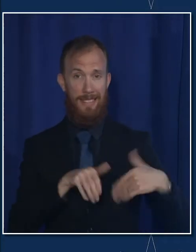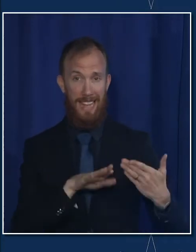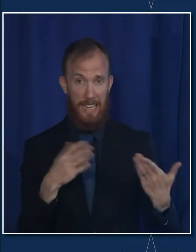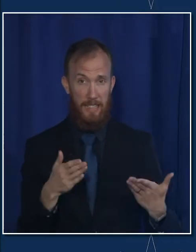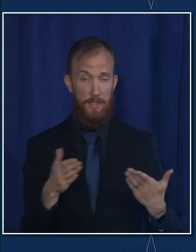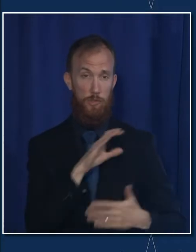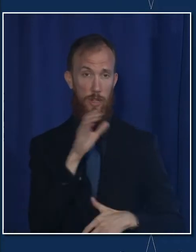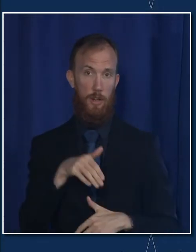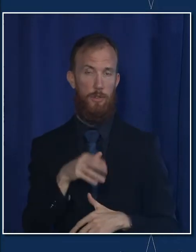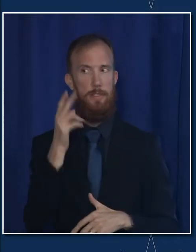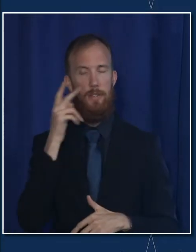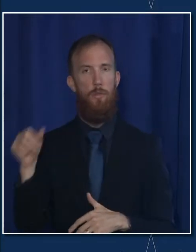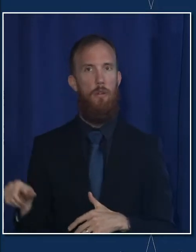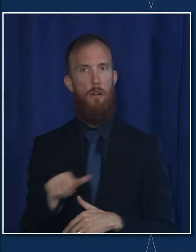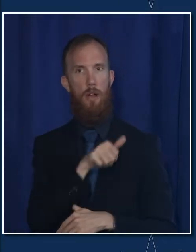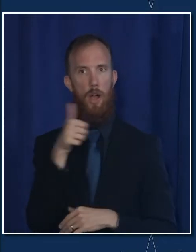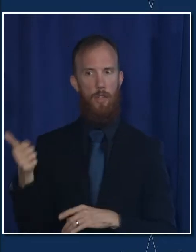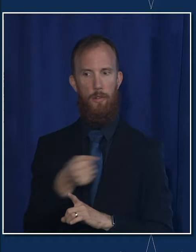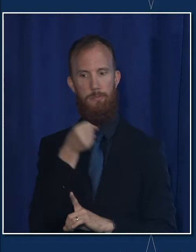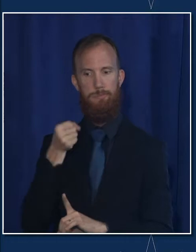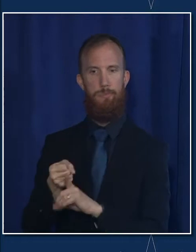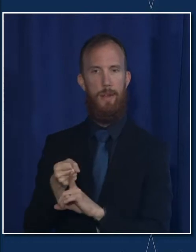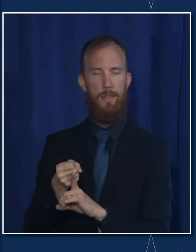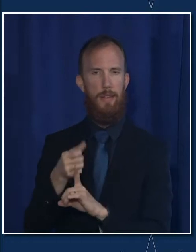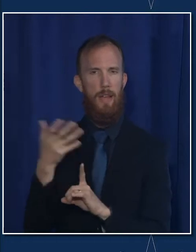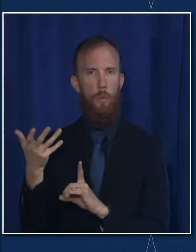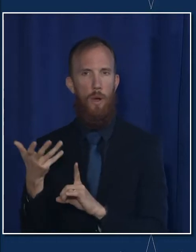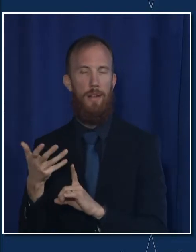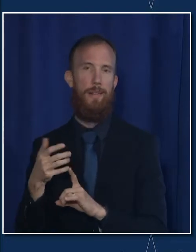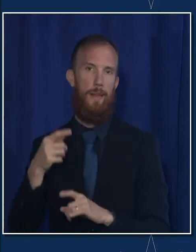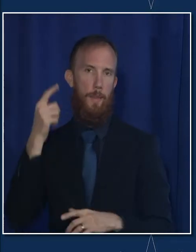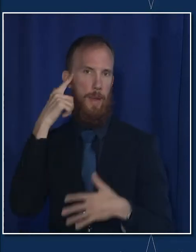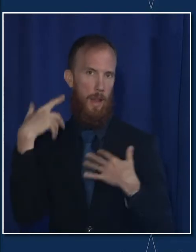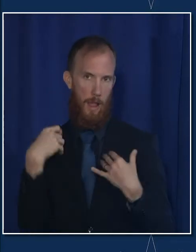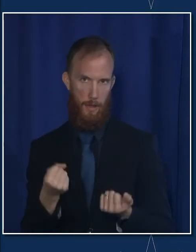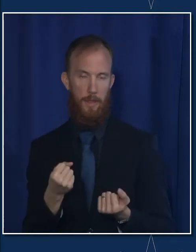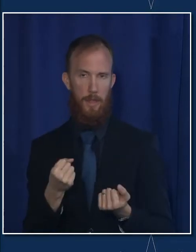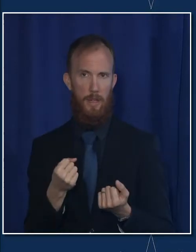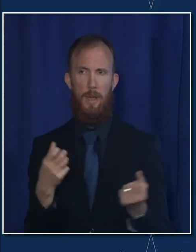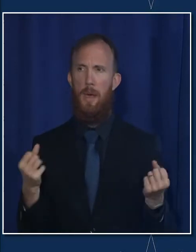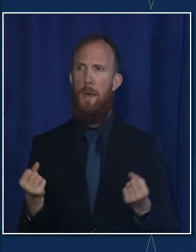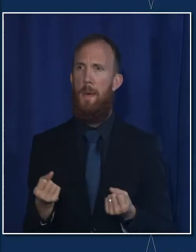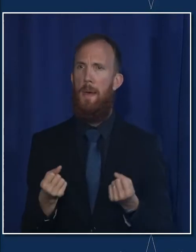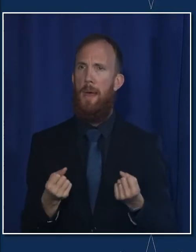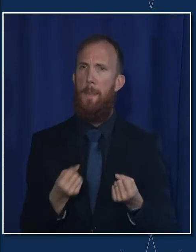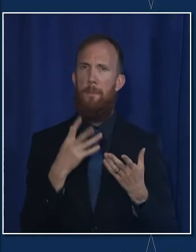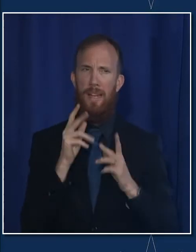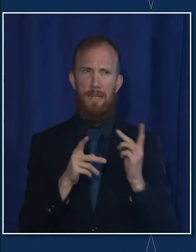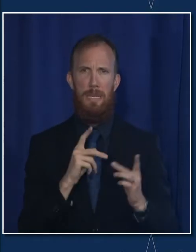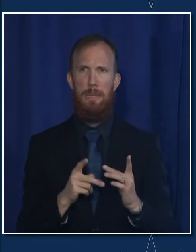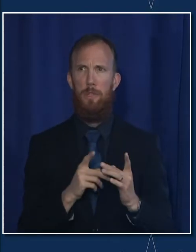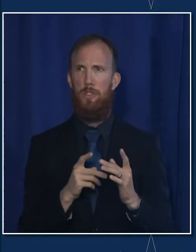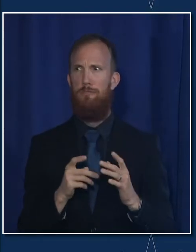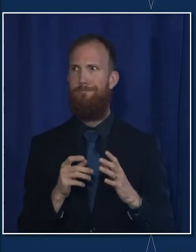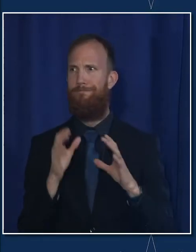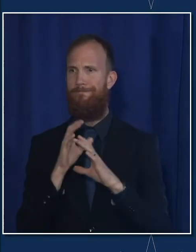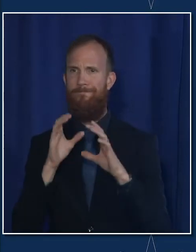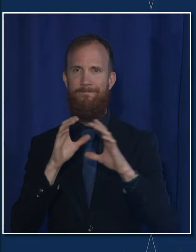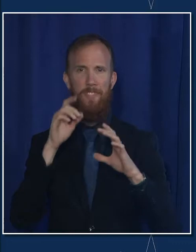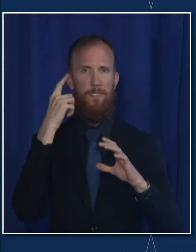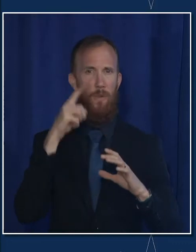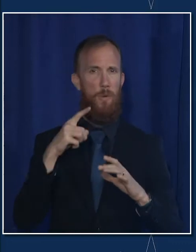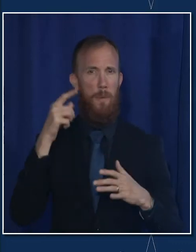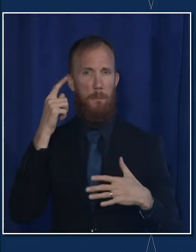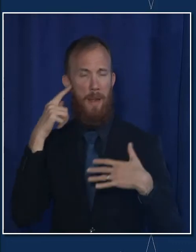seen major impacts on people's mental health. Big increases in terms of people seeking mental health care or